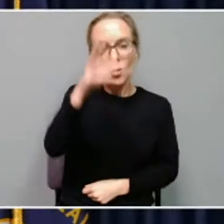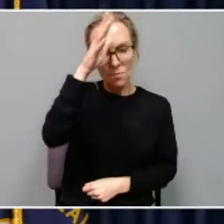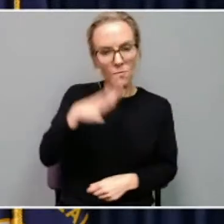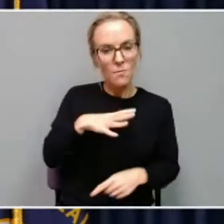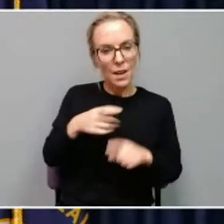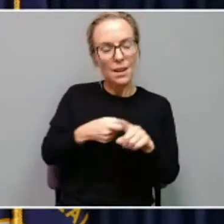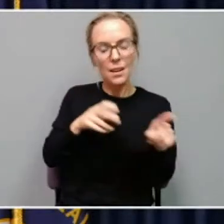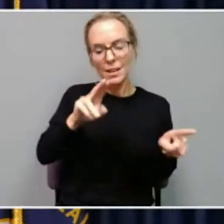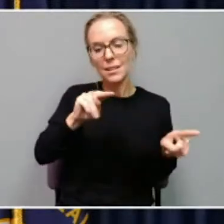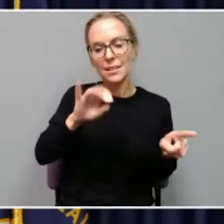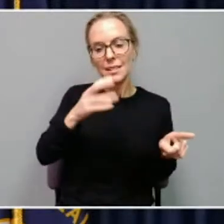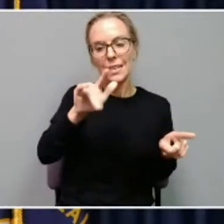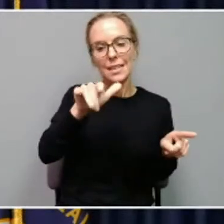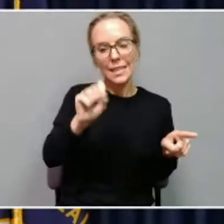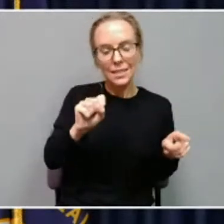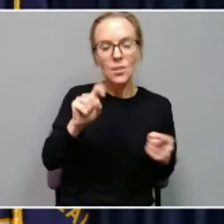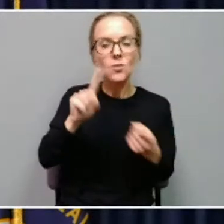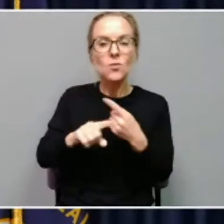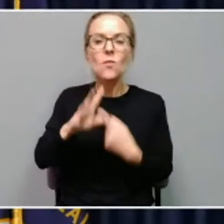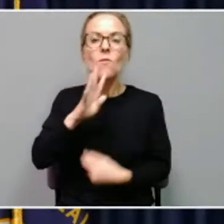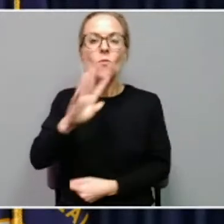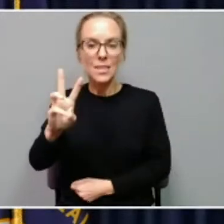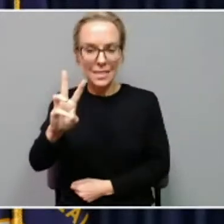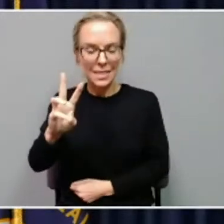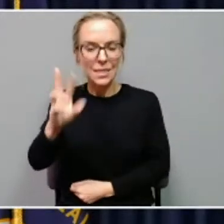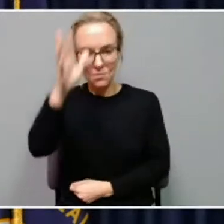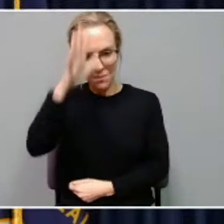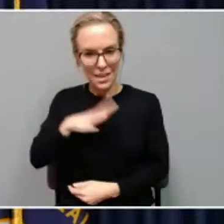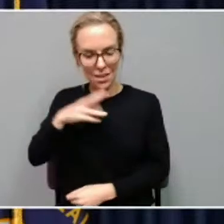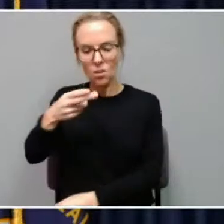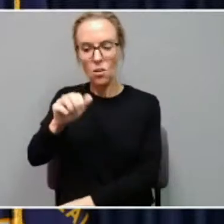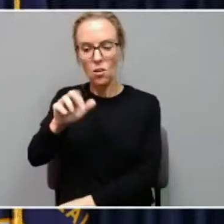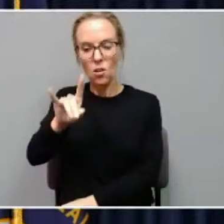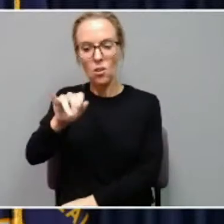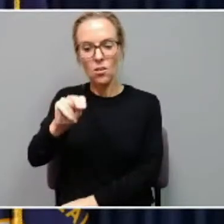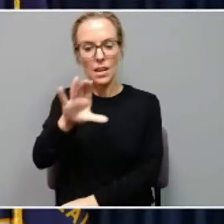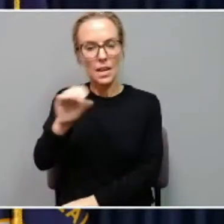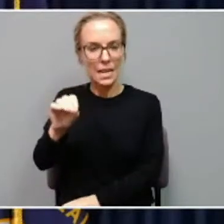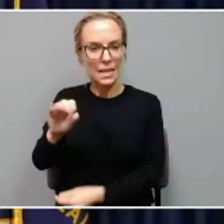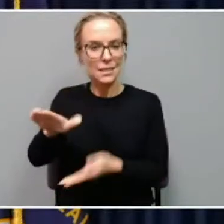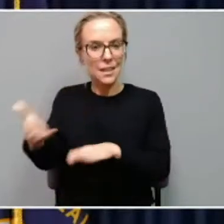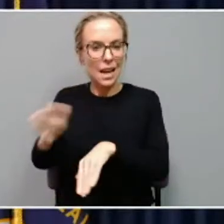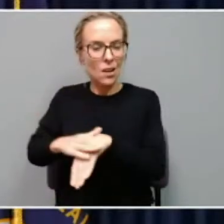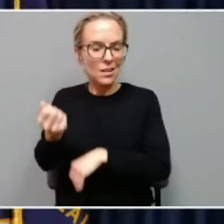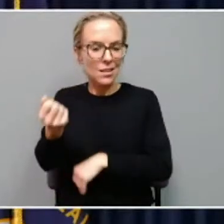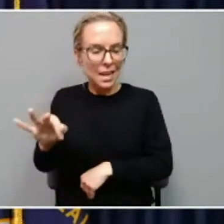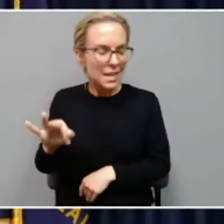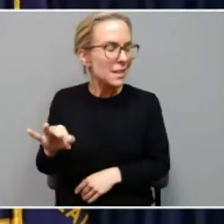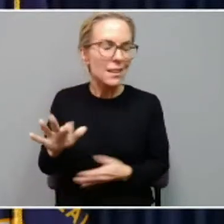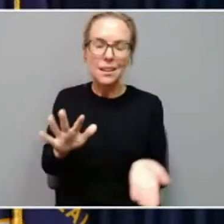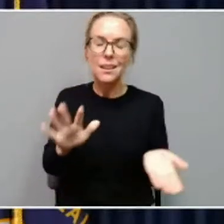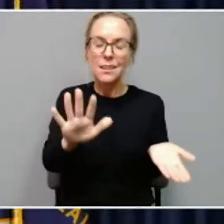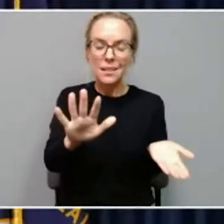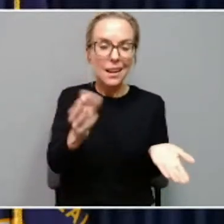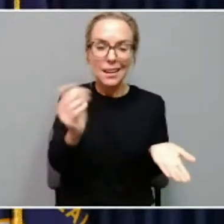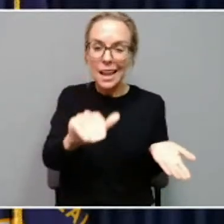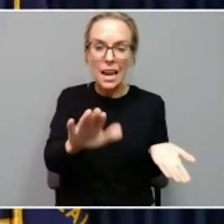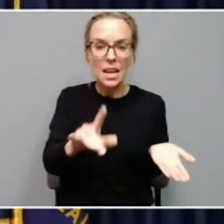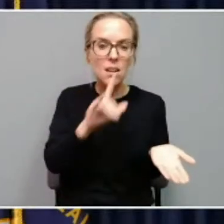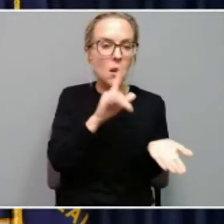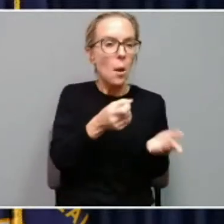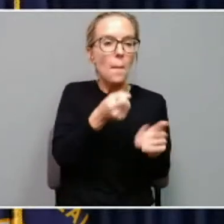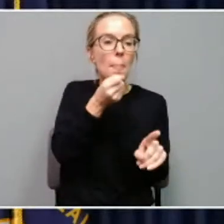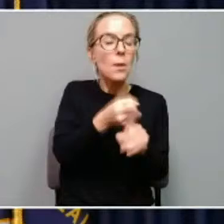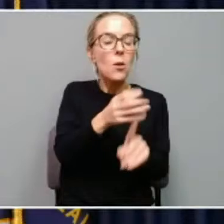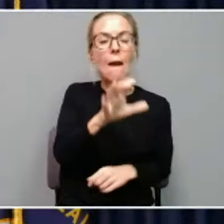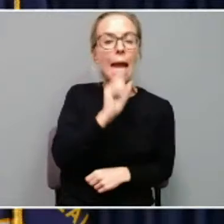the 46-year-old man in Hardin County that died on the 19th. Again, this is hitting people of all age groups and